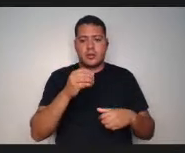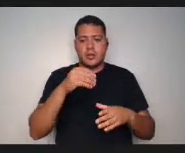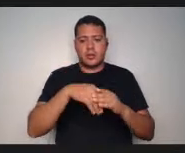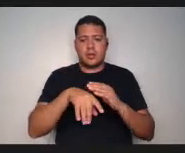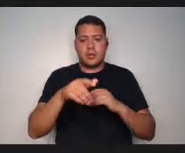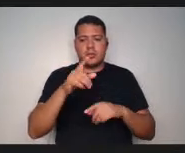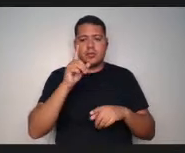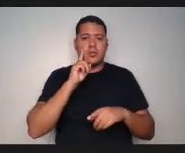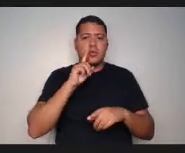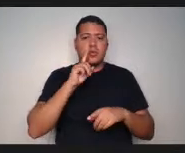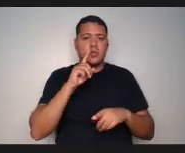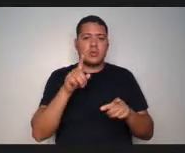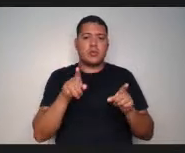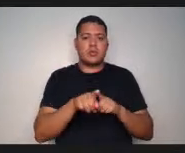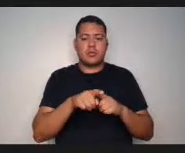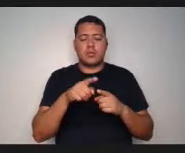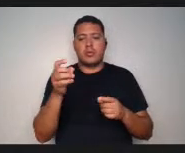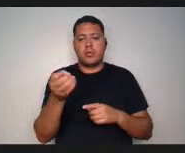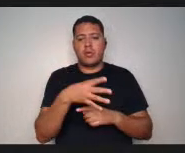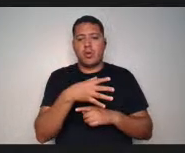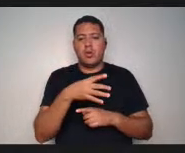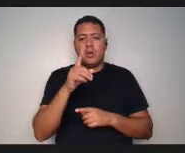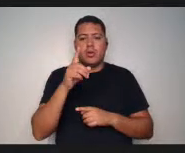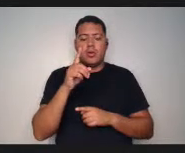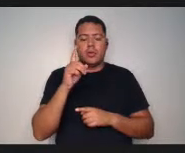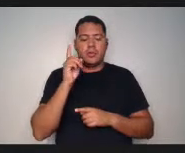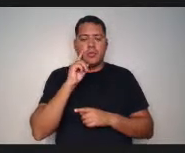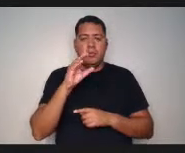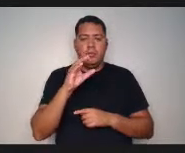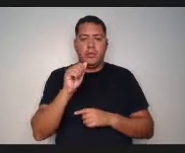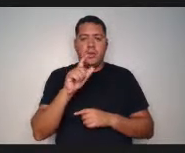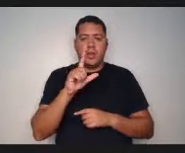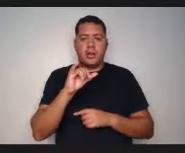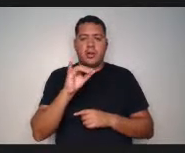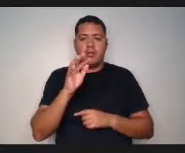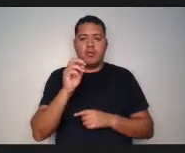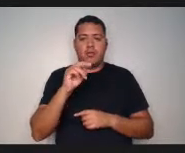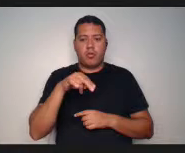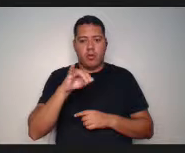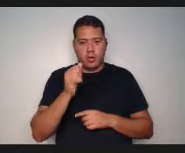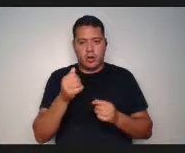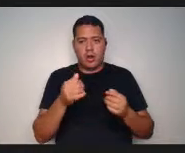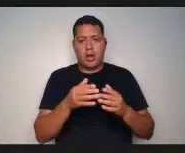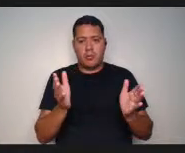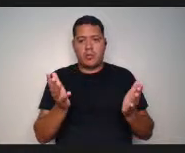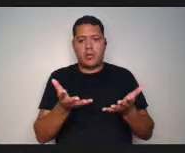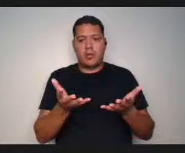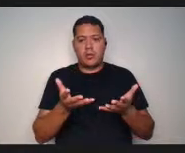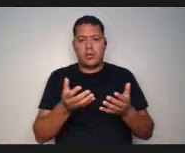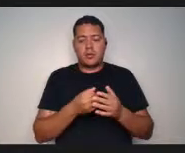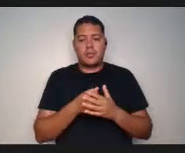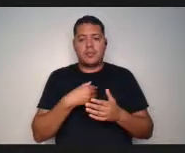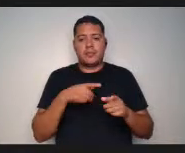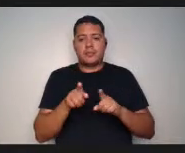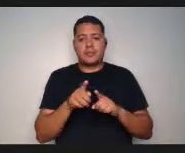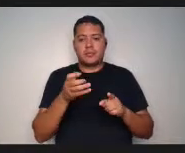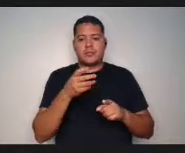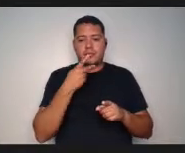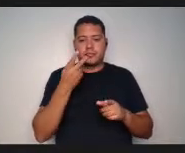California, which just started. This I'd like to highlight. It's a Total Worker Health Center from New